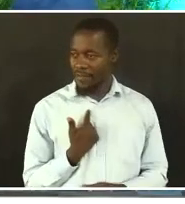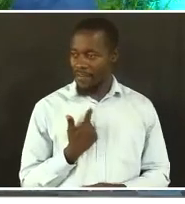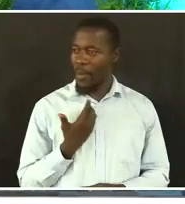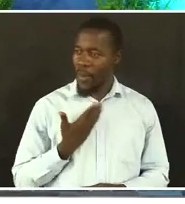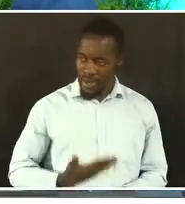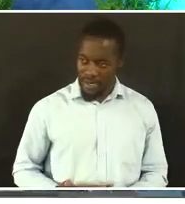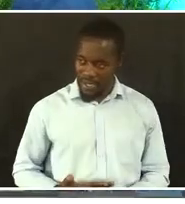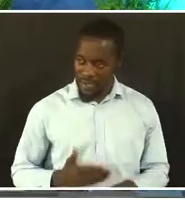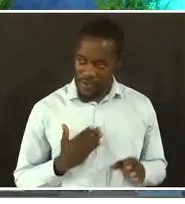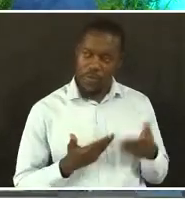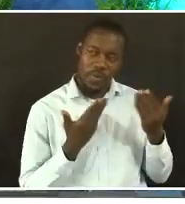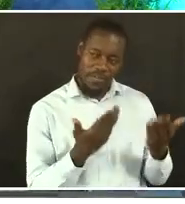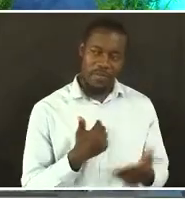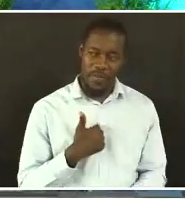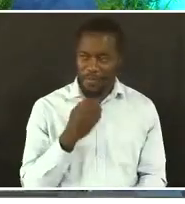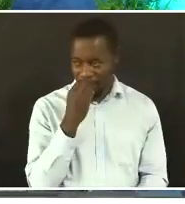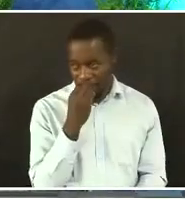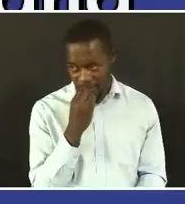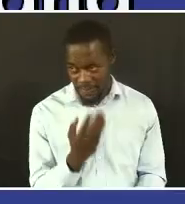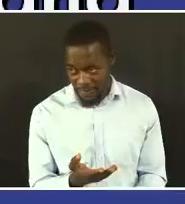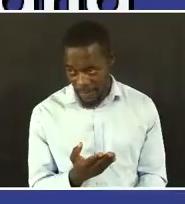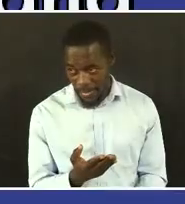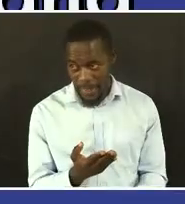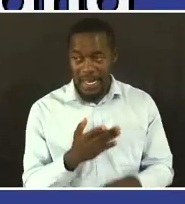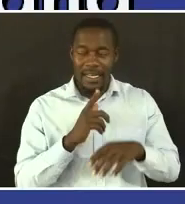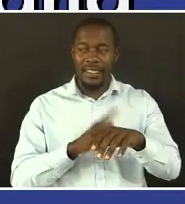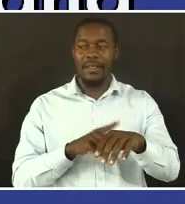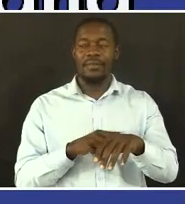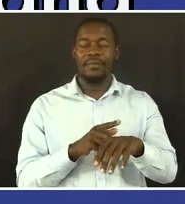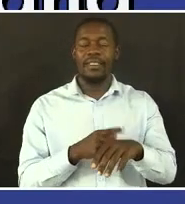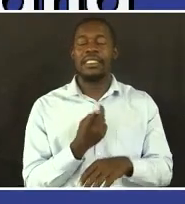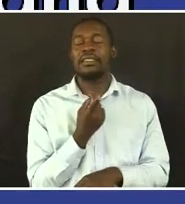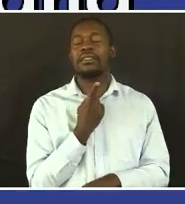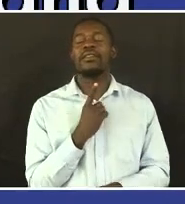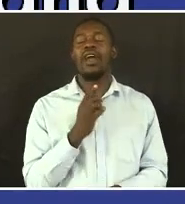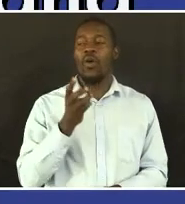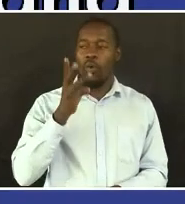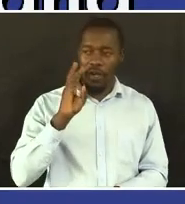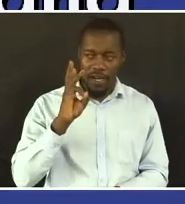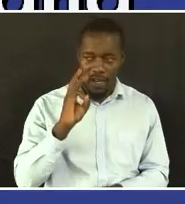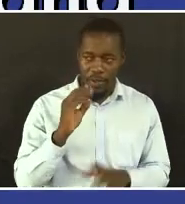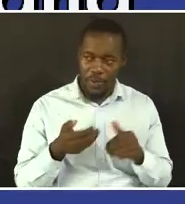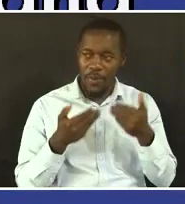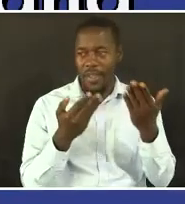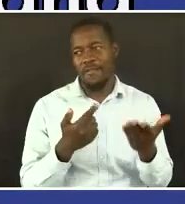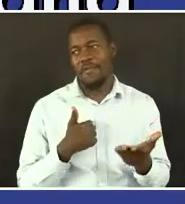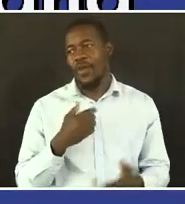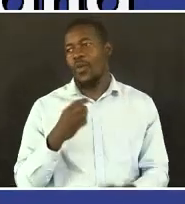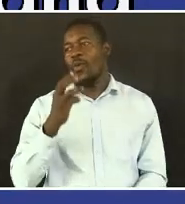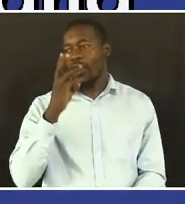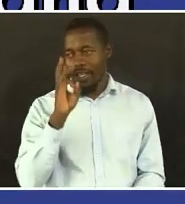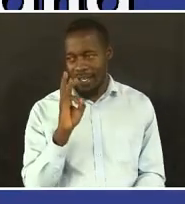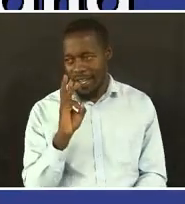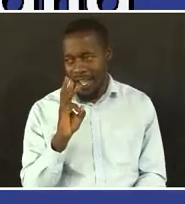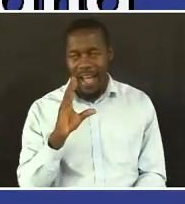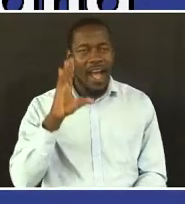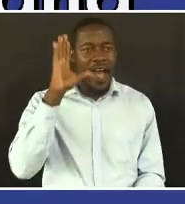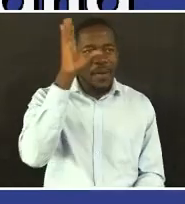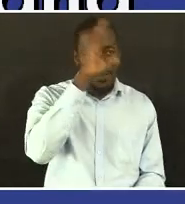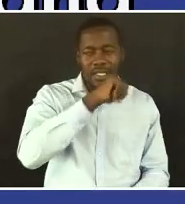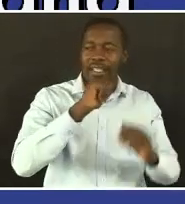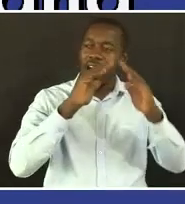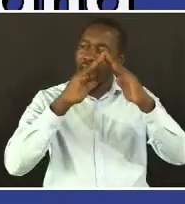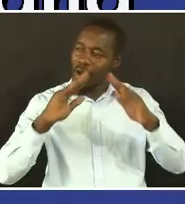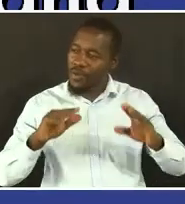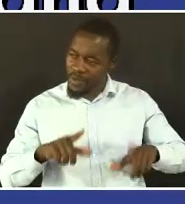And he said in the next one, I was thirsty and you gave me to drink. I was a stranger and you took me in.